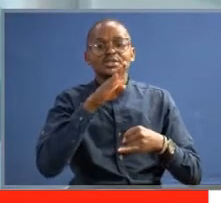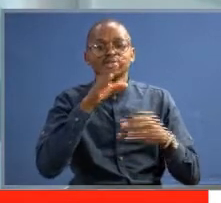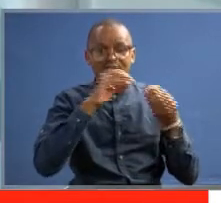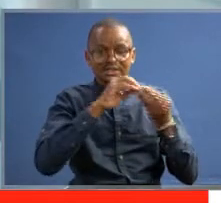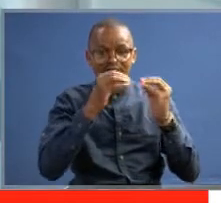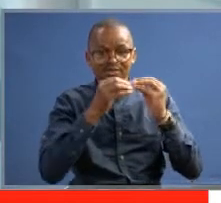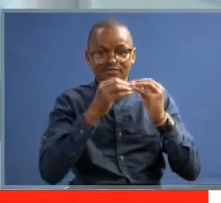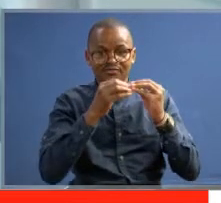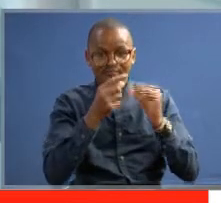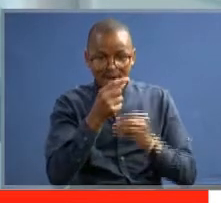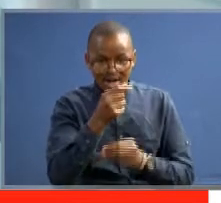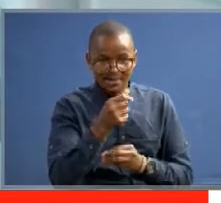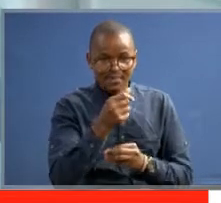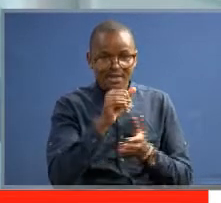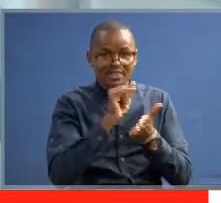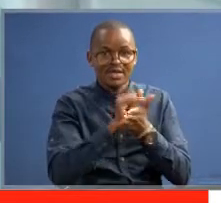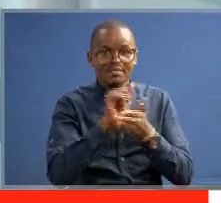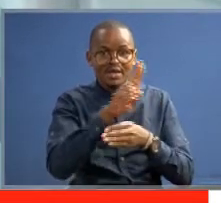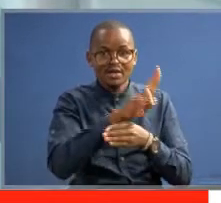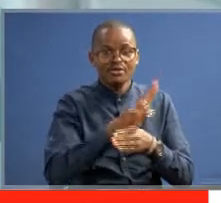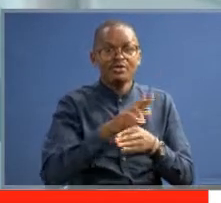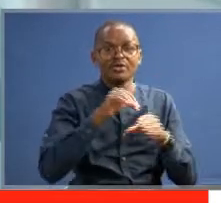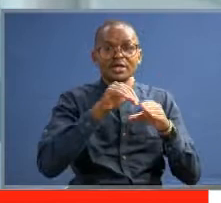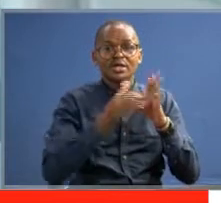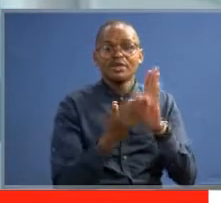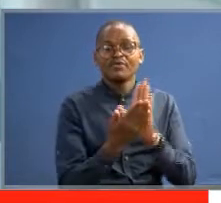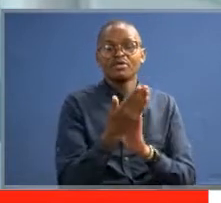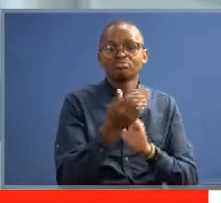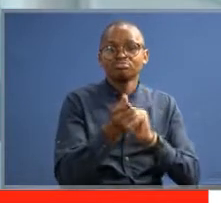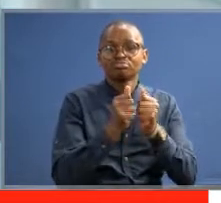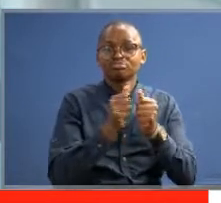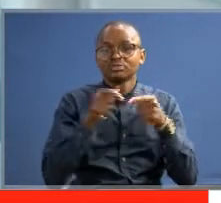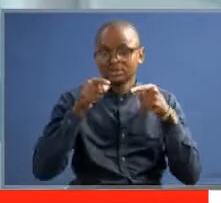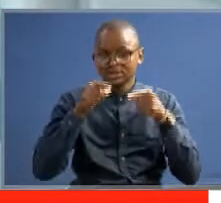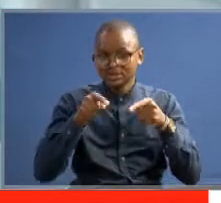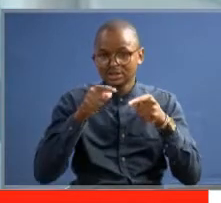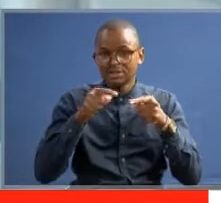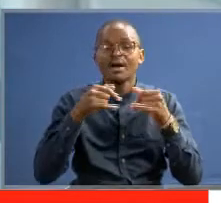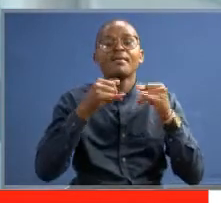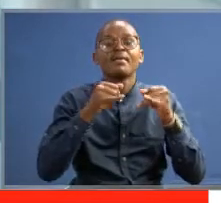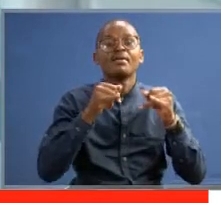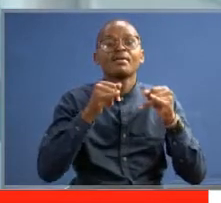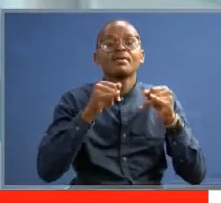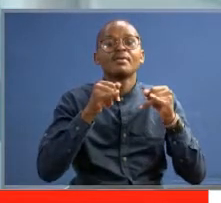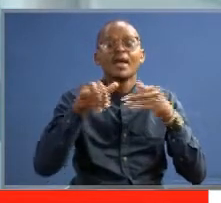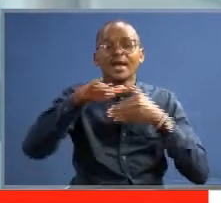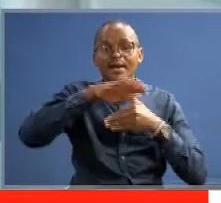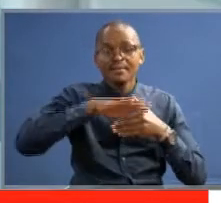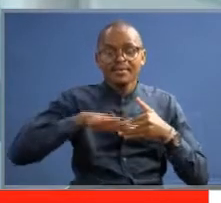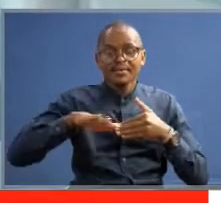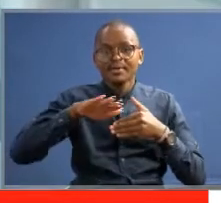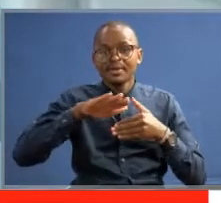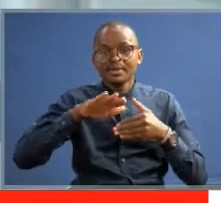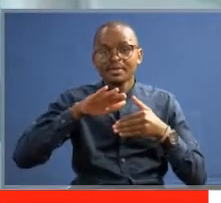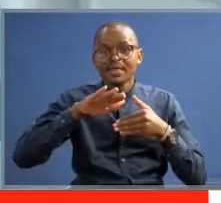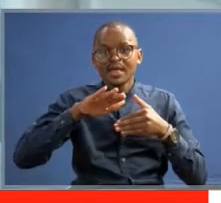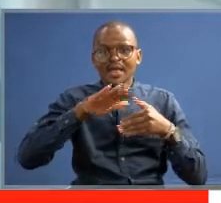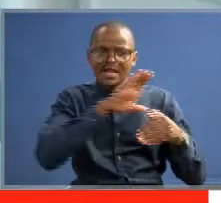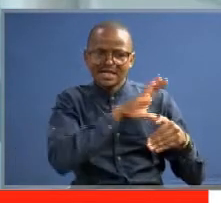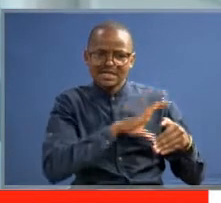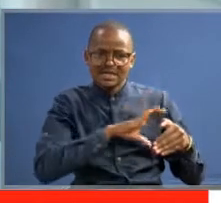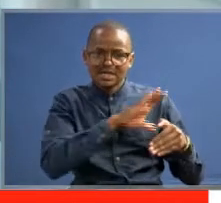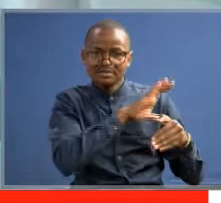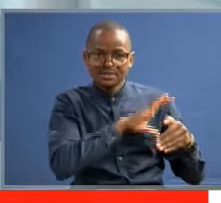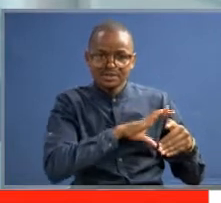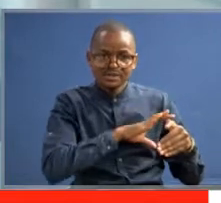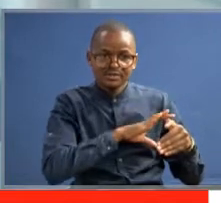funds which are used to develop sports. So these are some playing environments and circumstances. Another